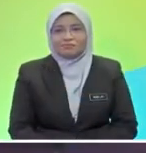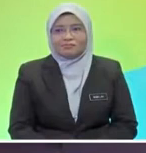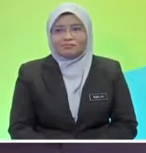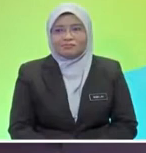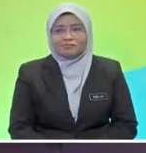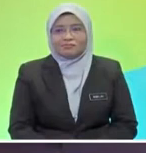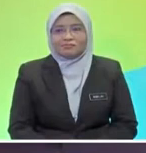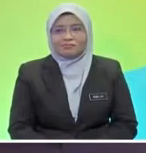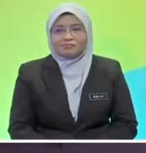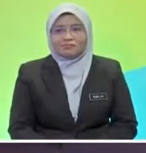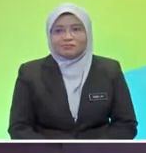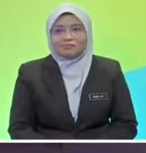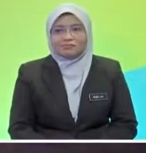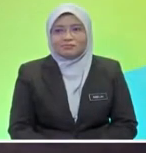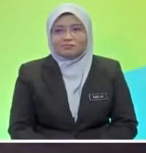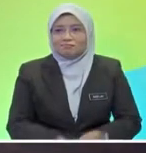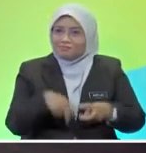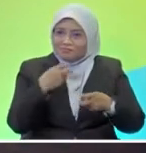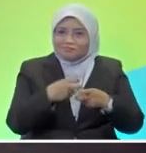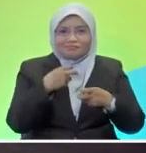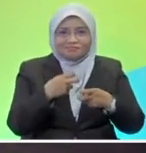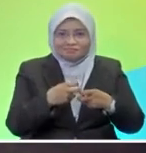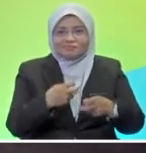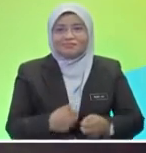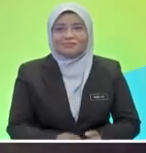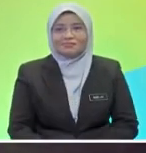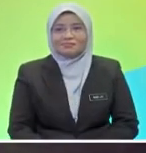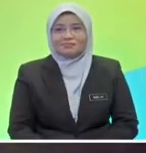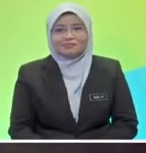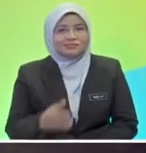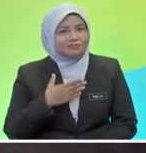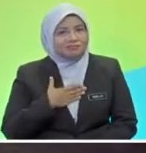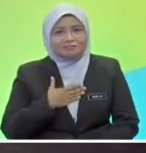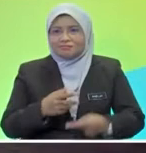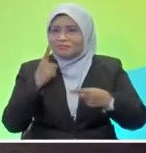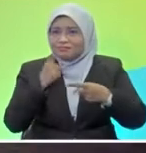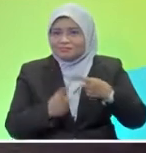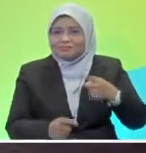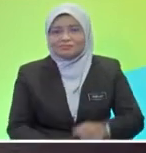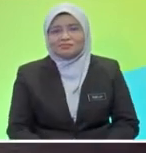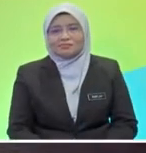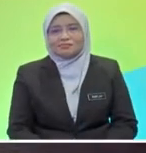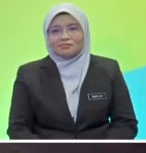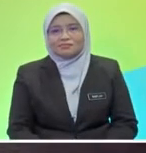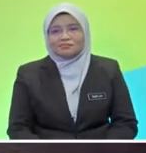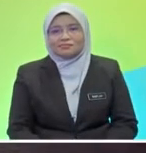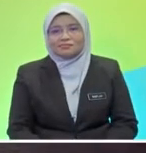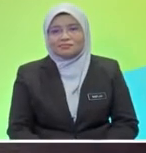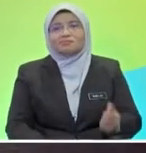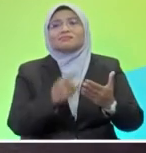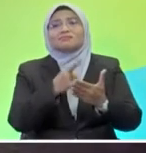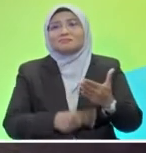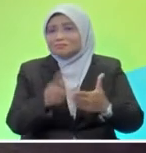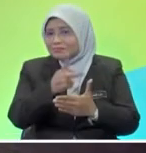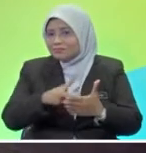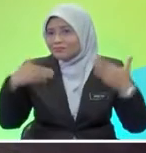Oh, okay, it's too bad. I cannot do this. Okay, what body part is involved in